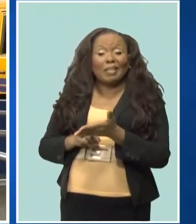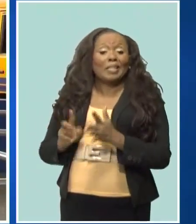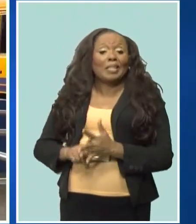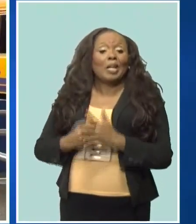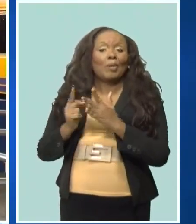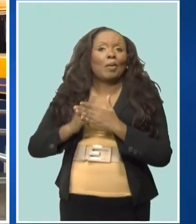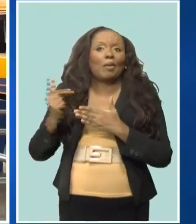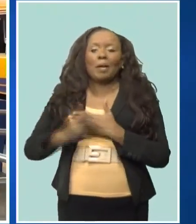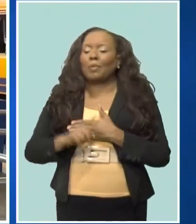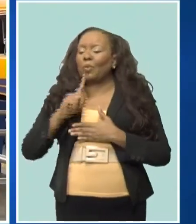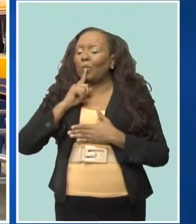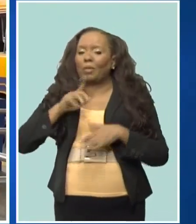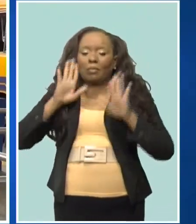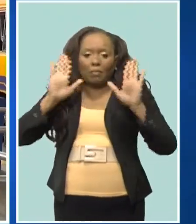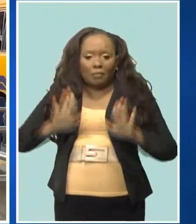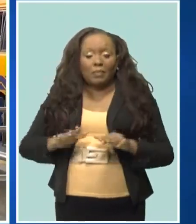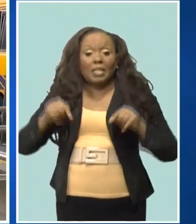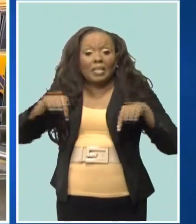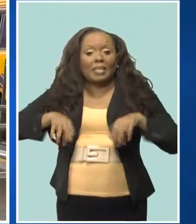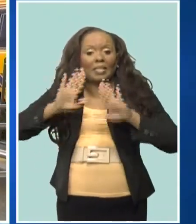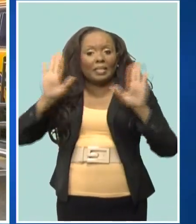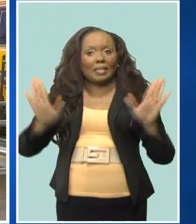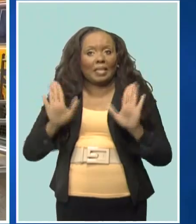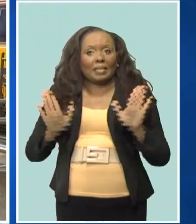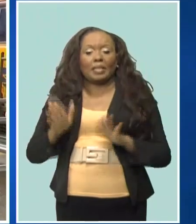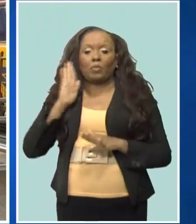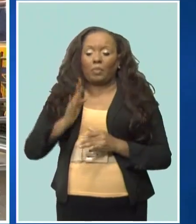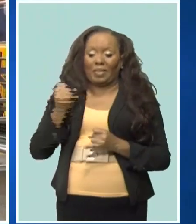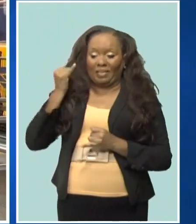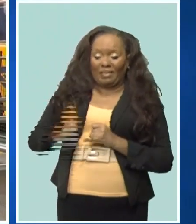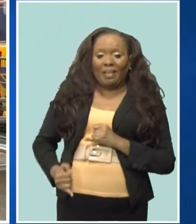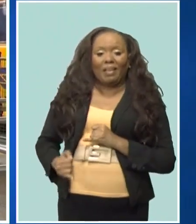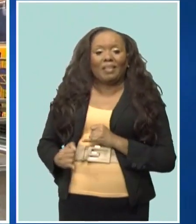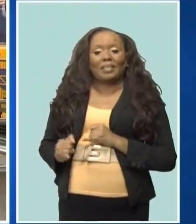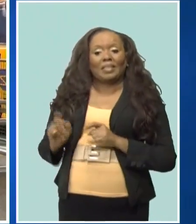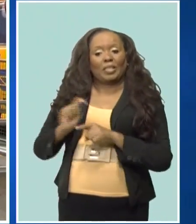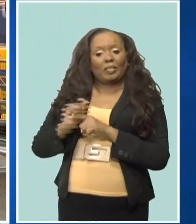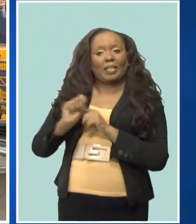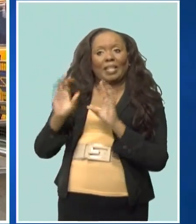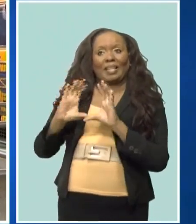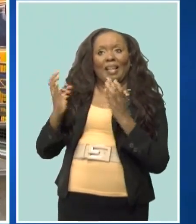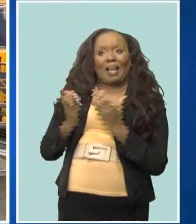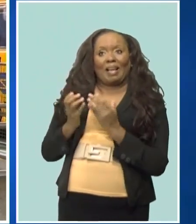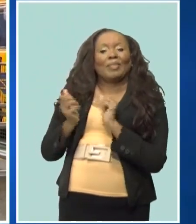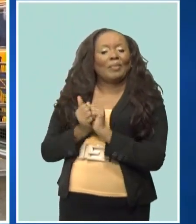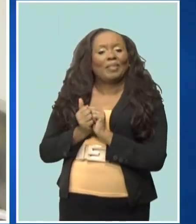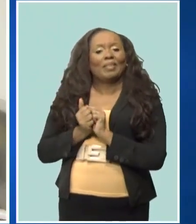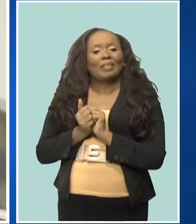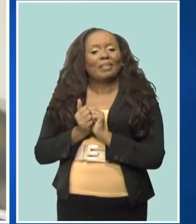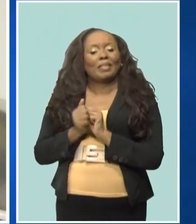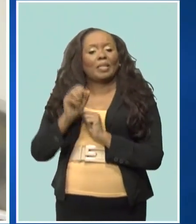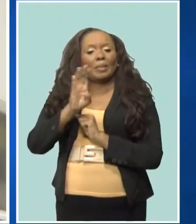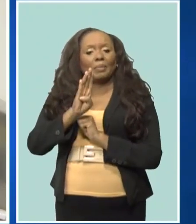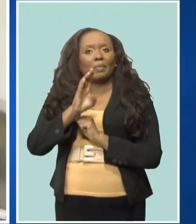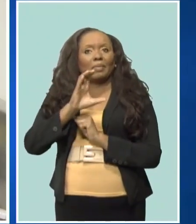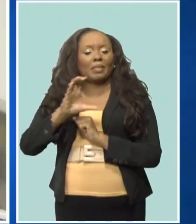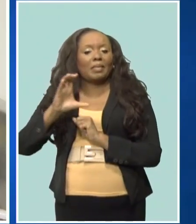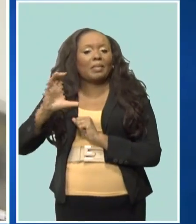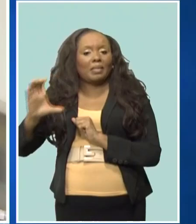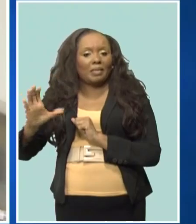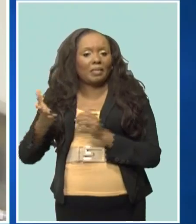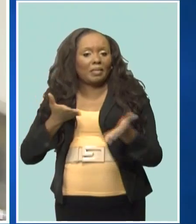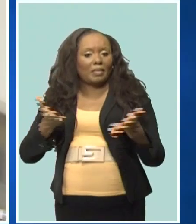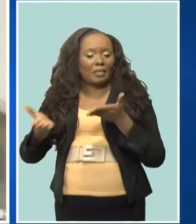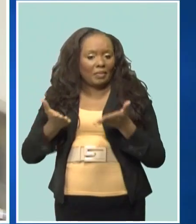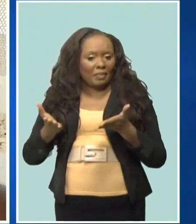coming Sunday, Paul will be attending the last of his 4 training sessions offered by the Barbados Community College's Industry